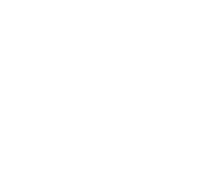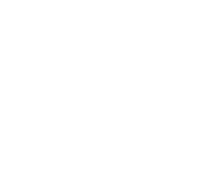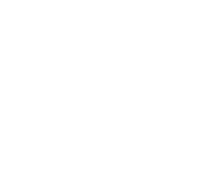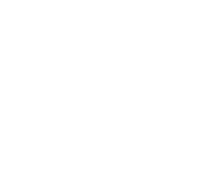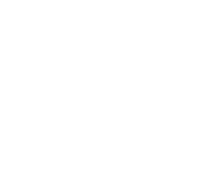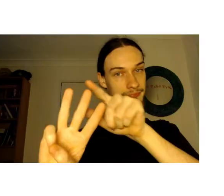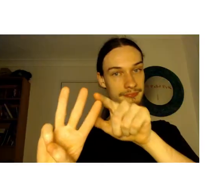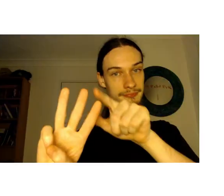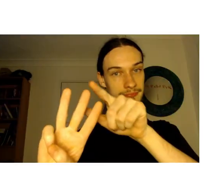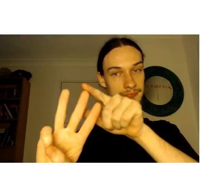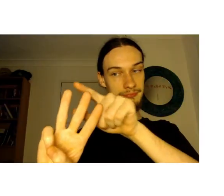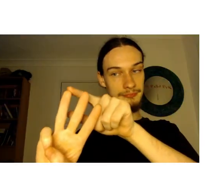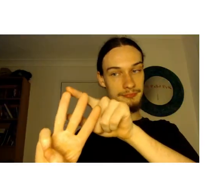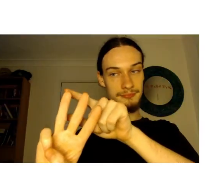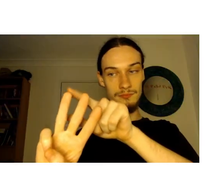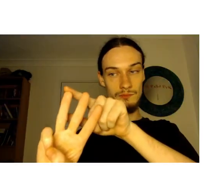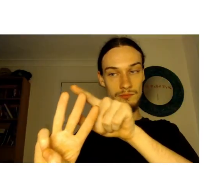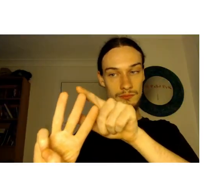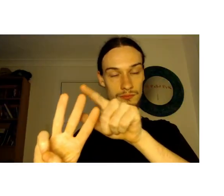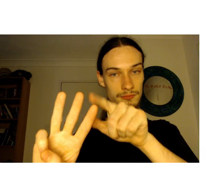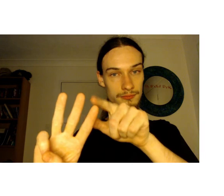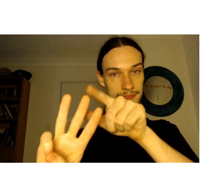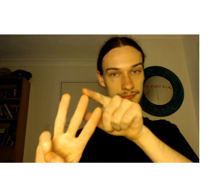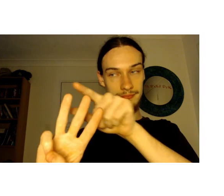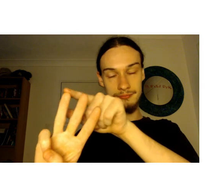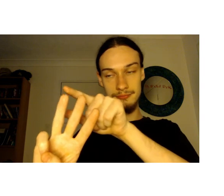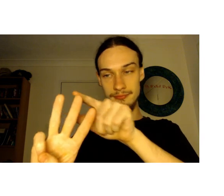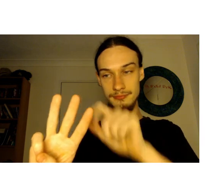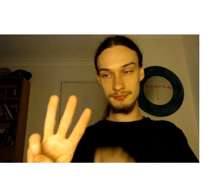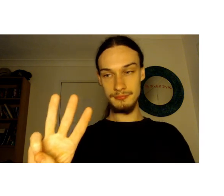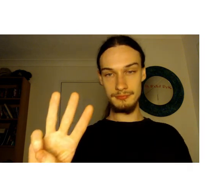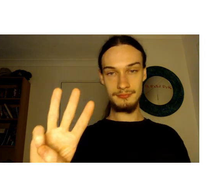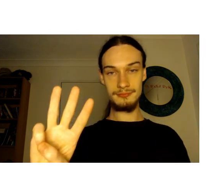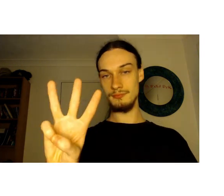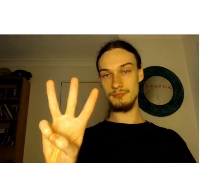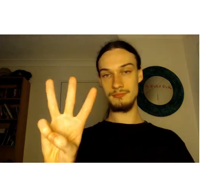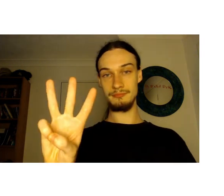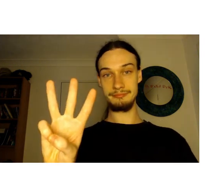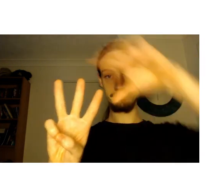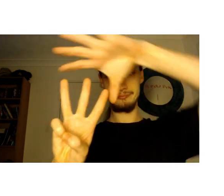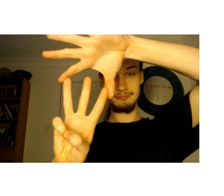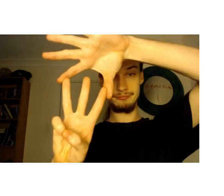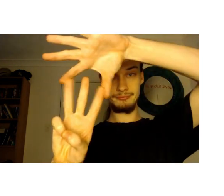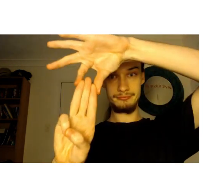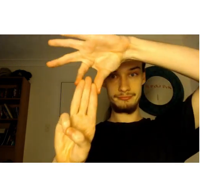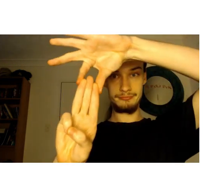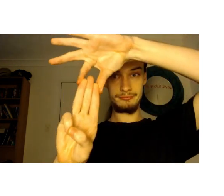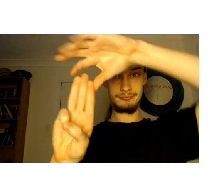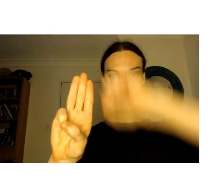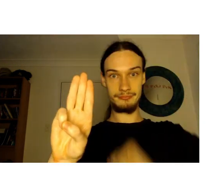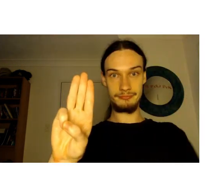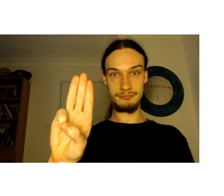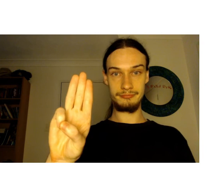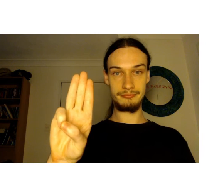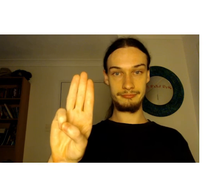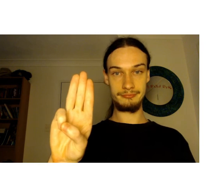More specifically, if 3 or more adjacent open fingers are spread apart from one another, then a star hand shape is used, but if those